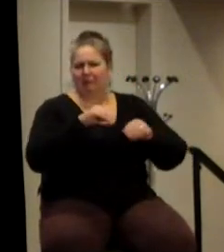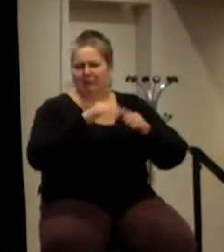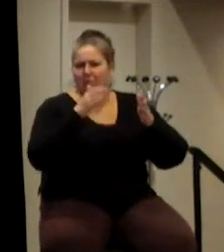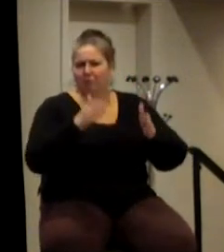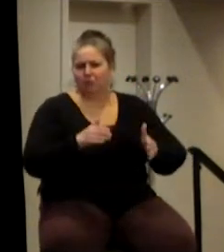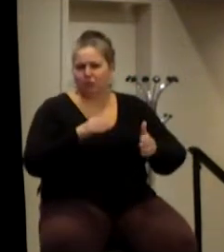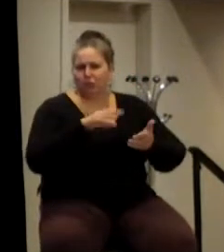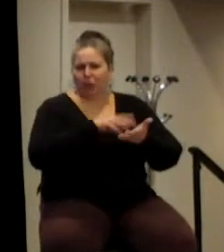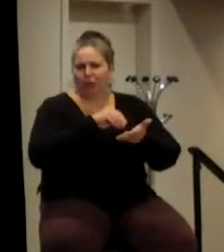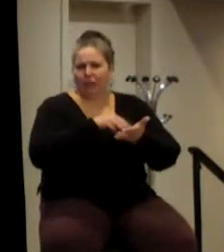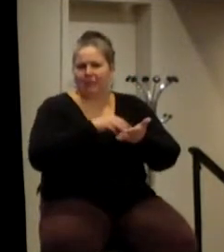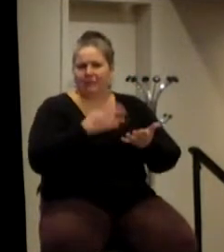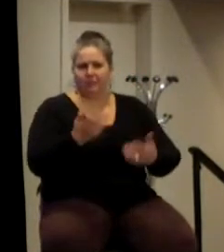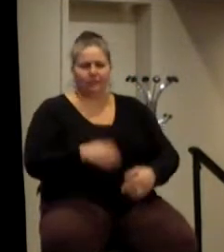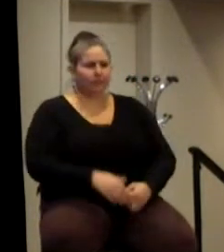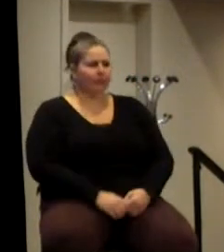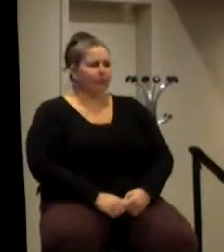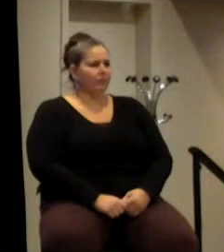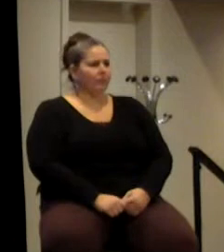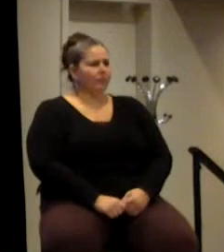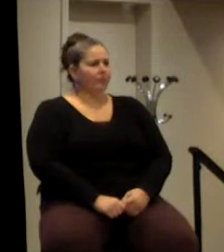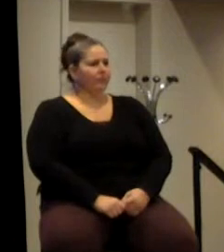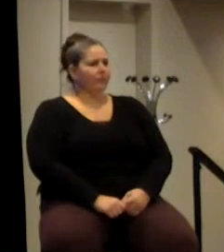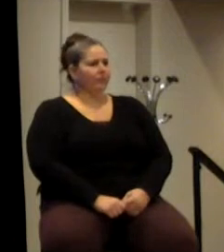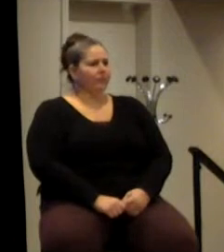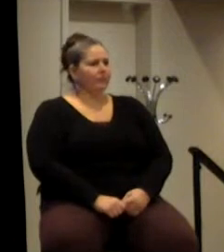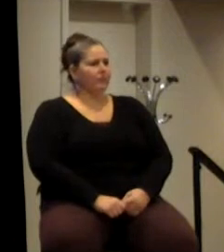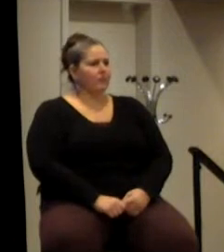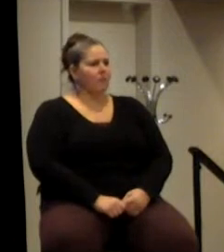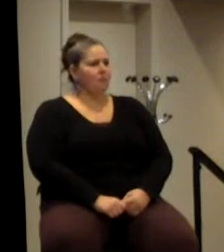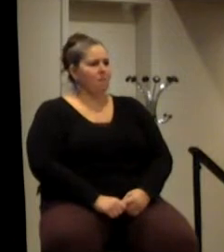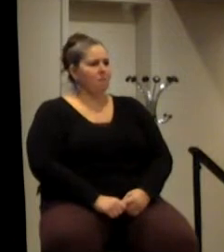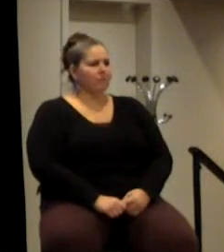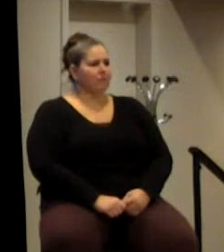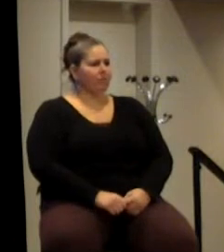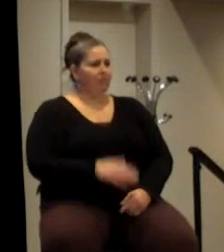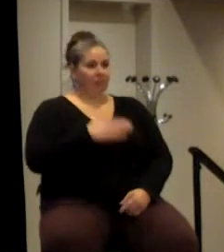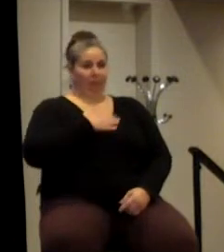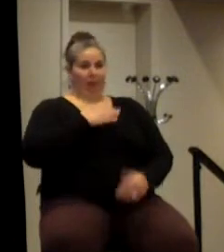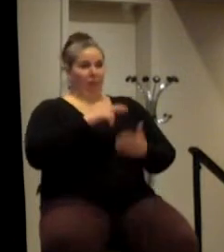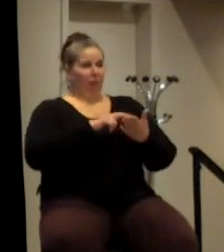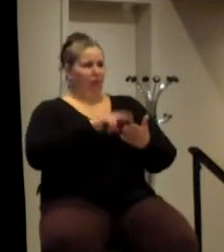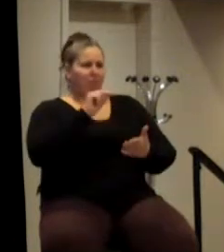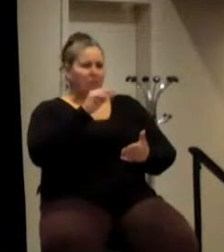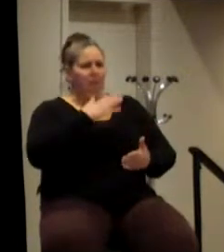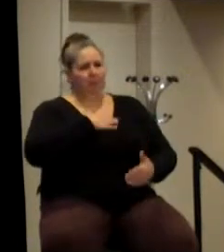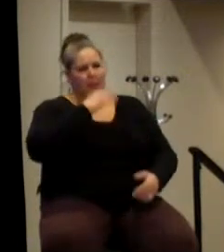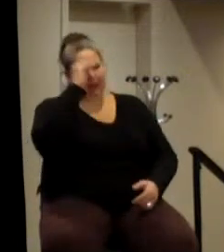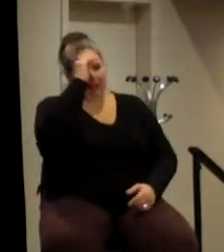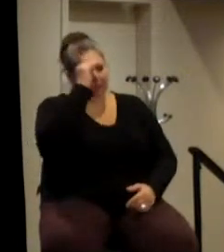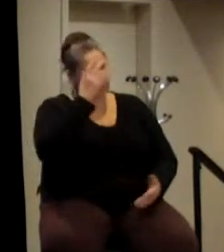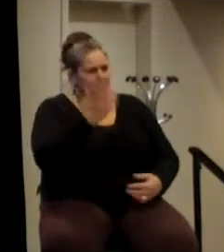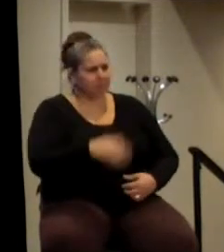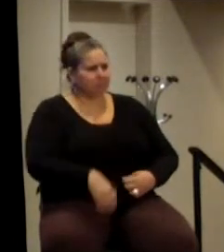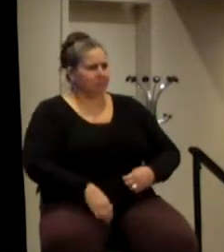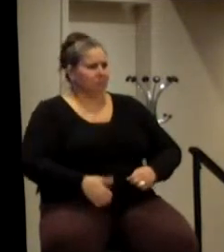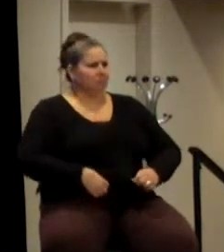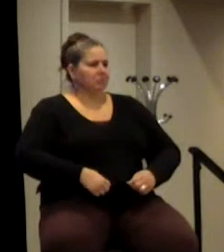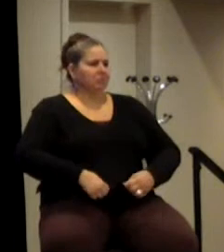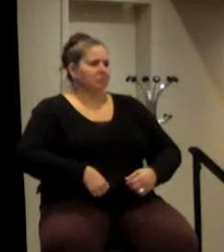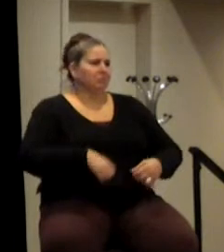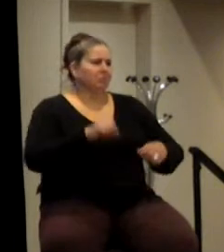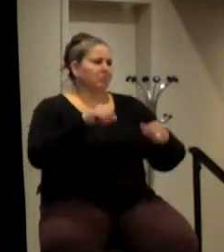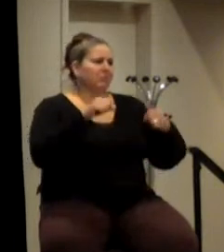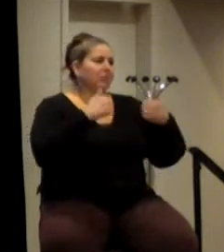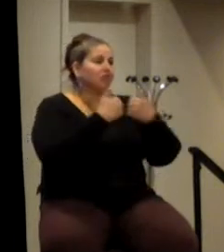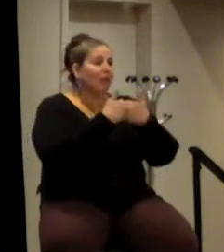expressing you my opinion. So that's the challenge. That's why these students at SU need to be better, really,